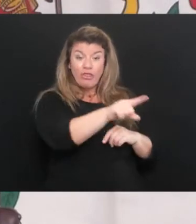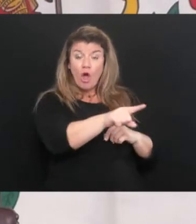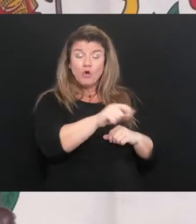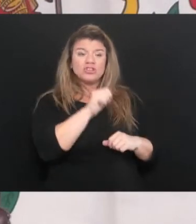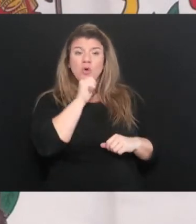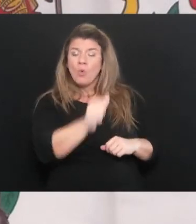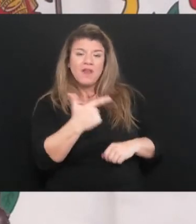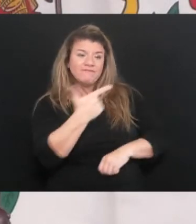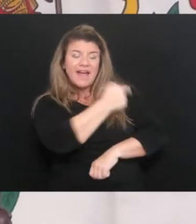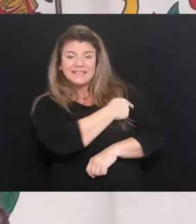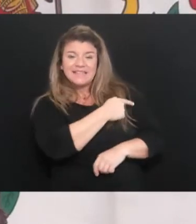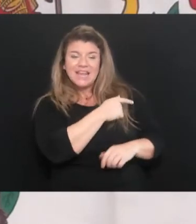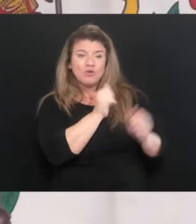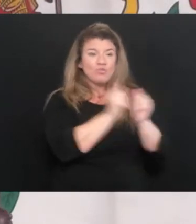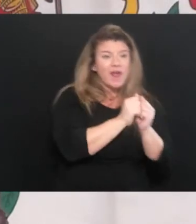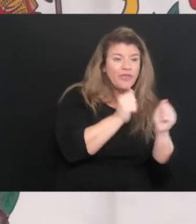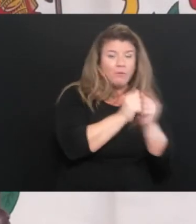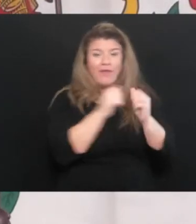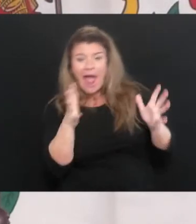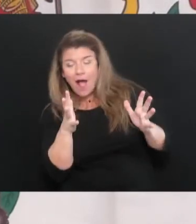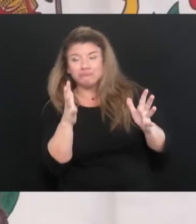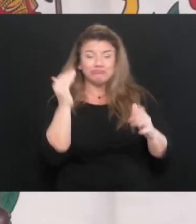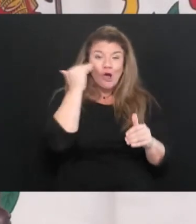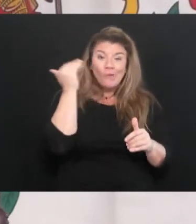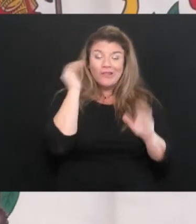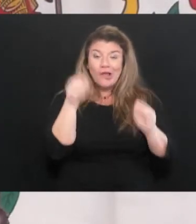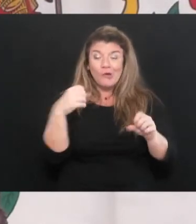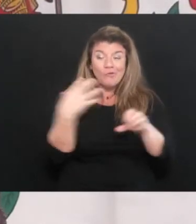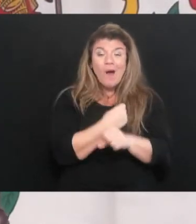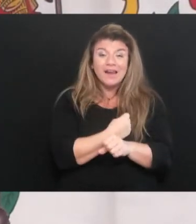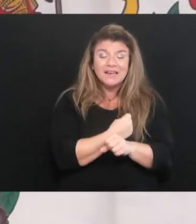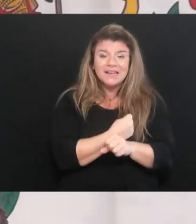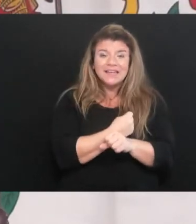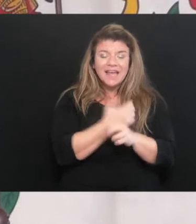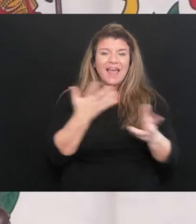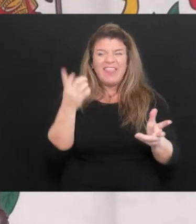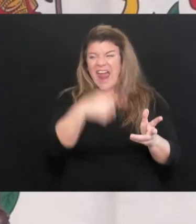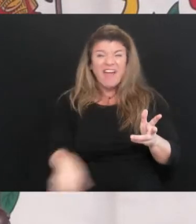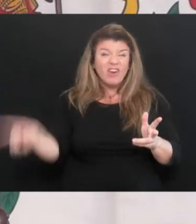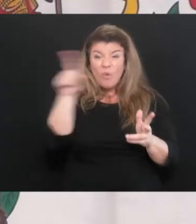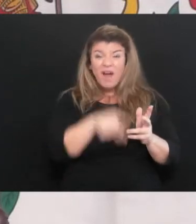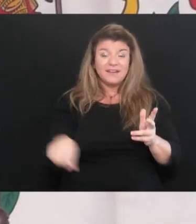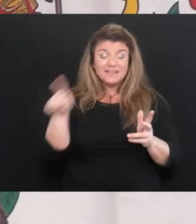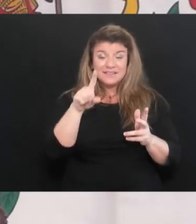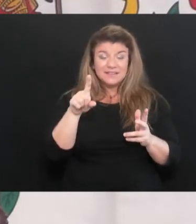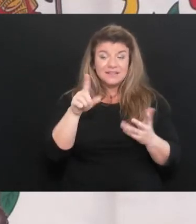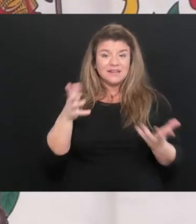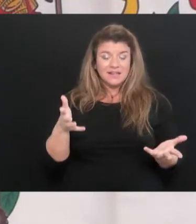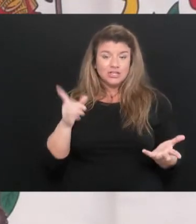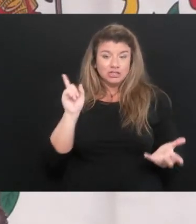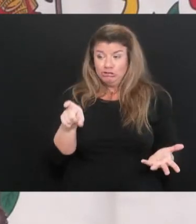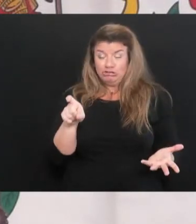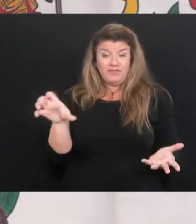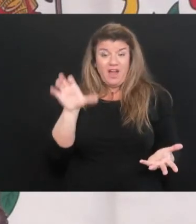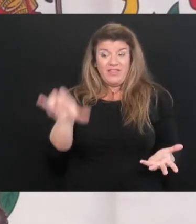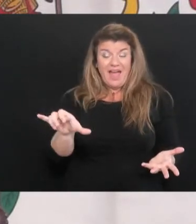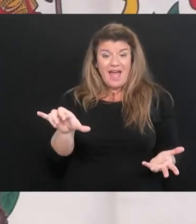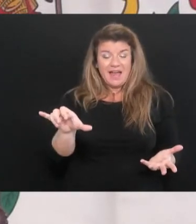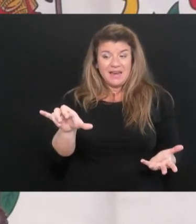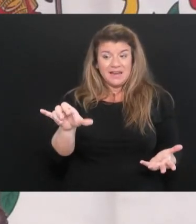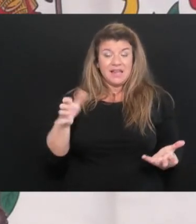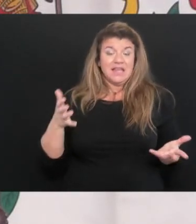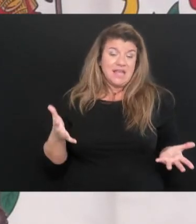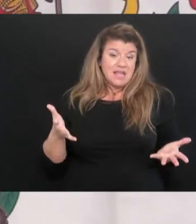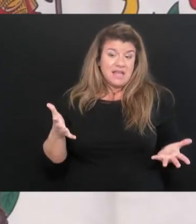got the vaccines or would have got their, that all those people that would have gotten their vaccine or would not have gotten